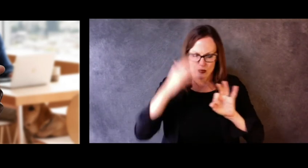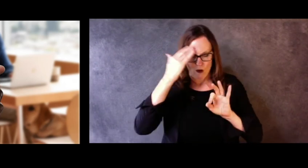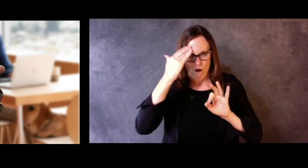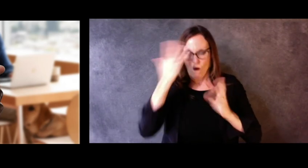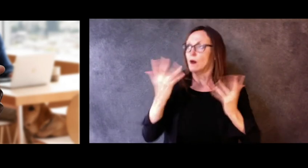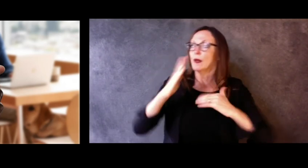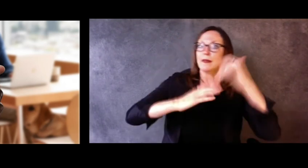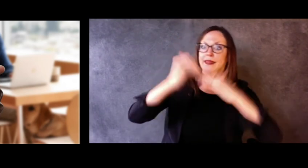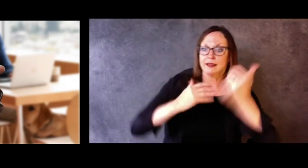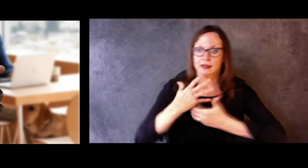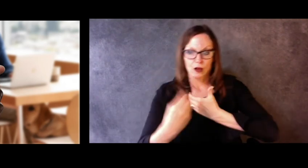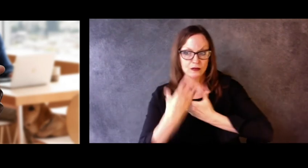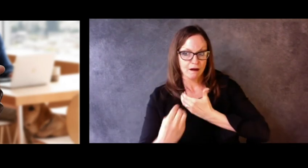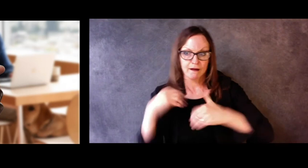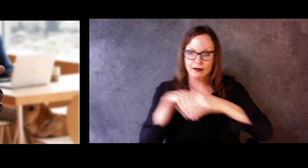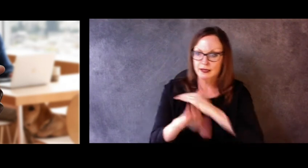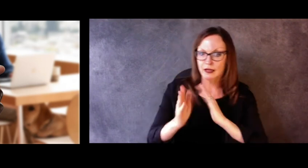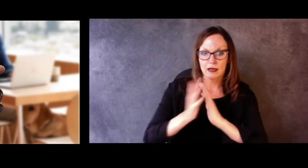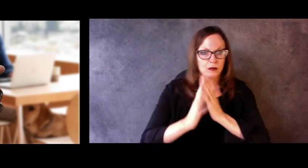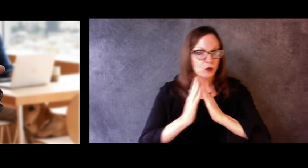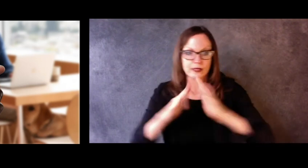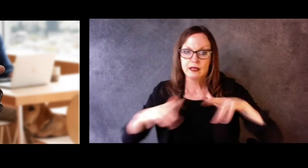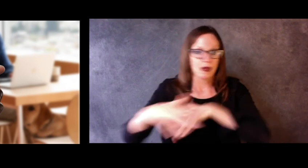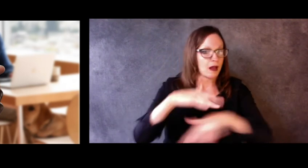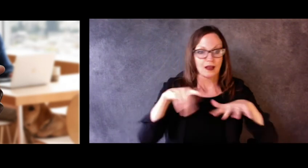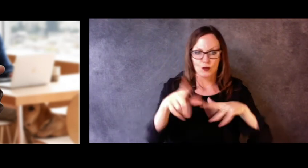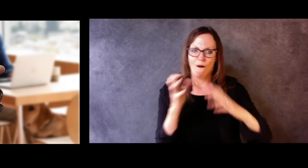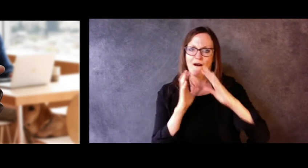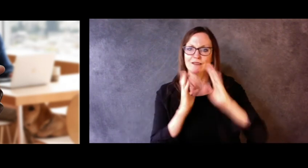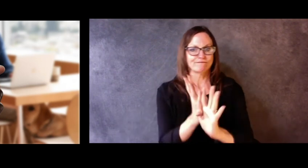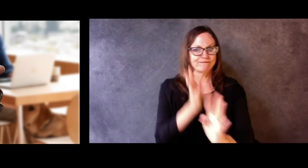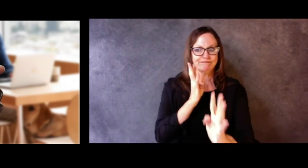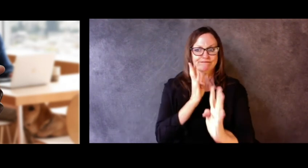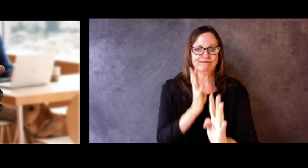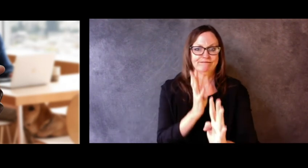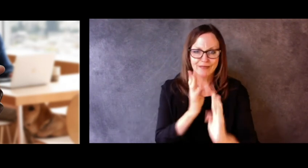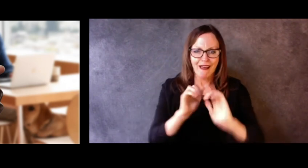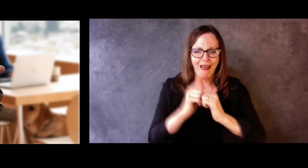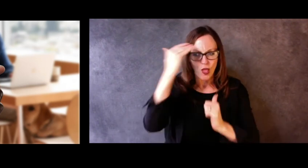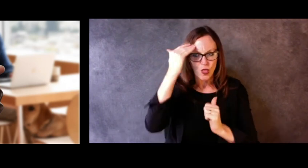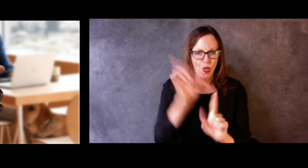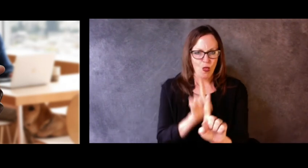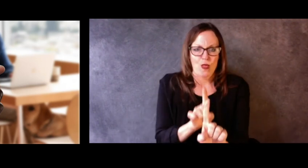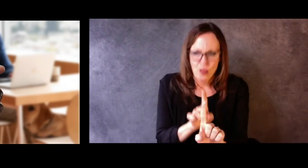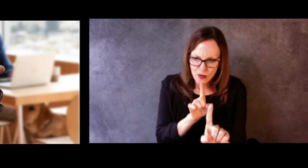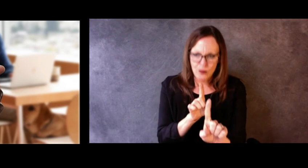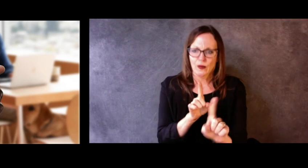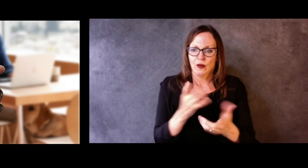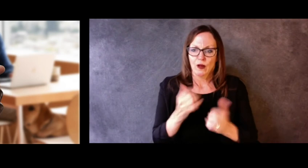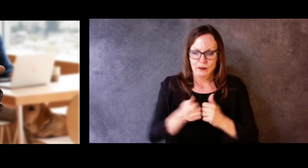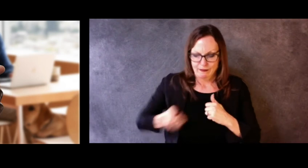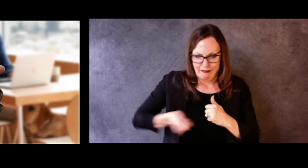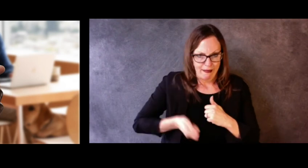line moved. And so a group of employees started working collaboratively across multiple teams to find a solution.